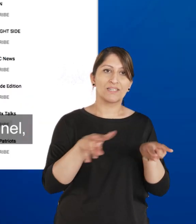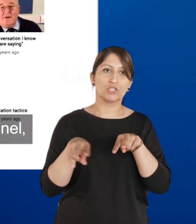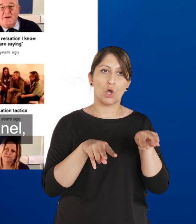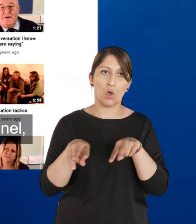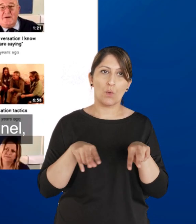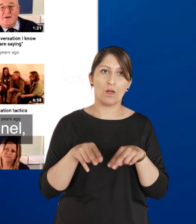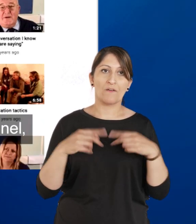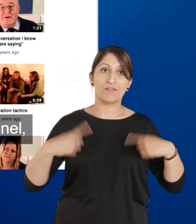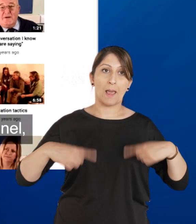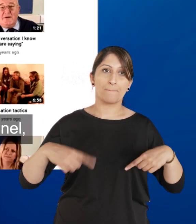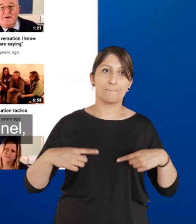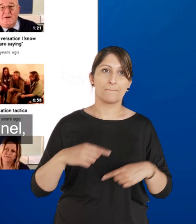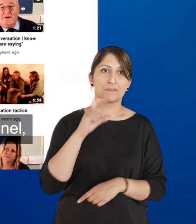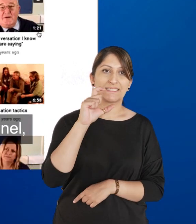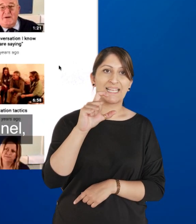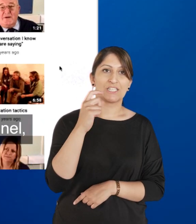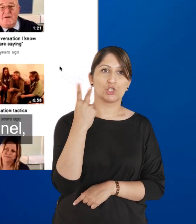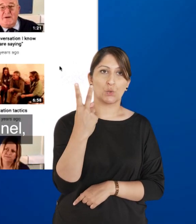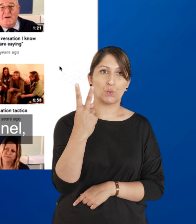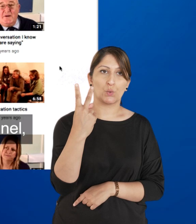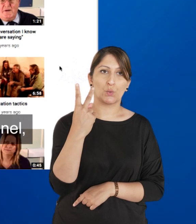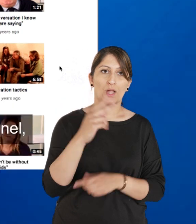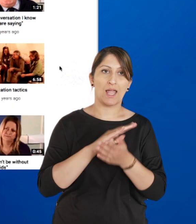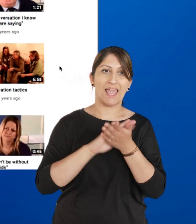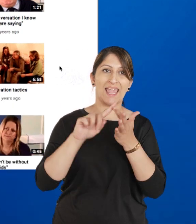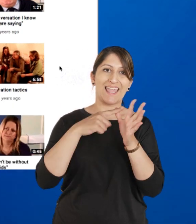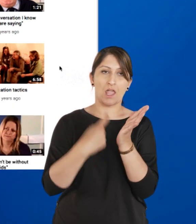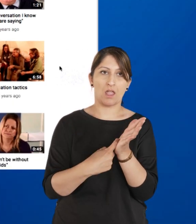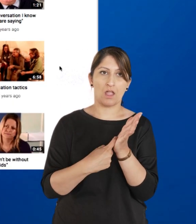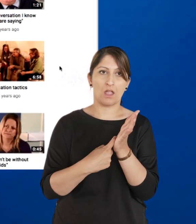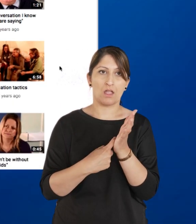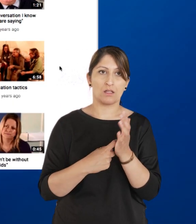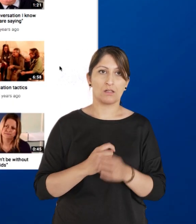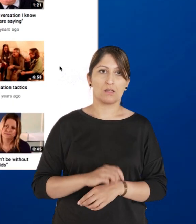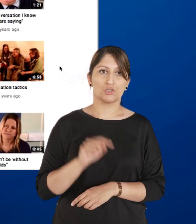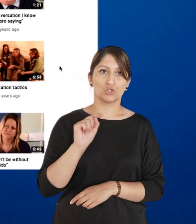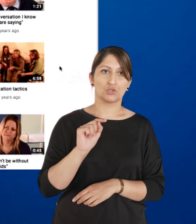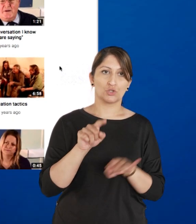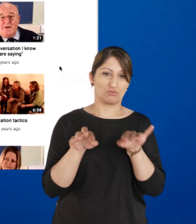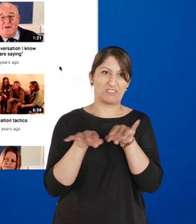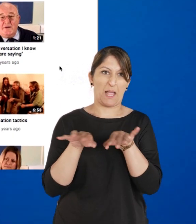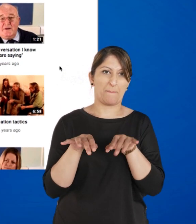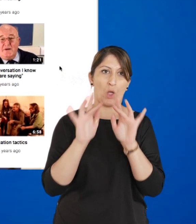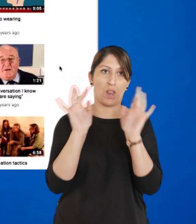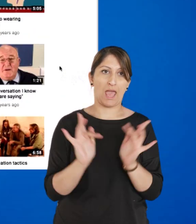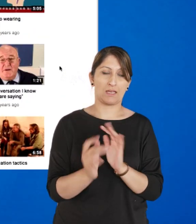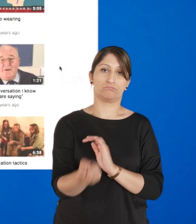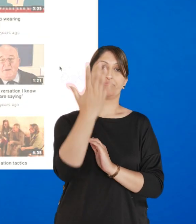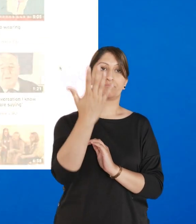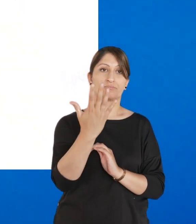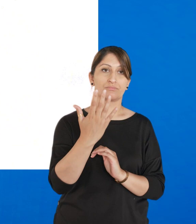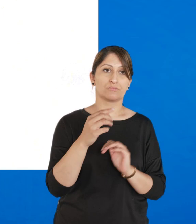are available via the See to Hear YouTube channel. Just type in See to Hear online.